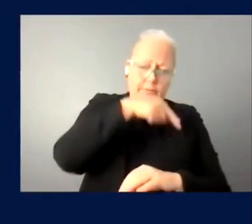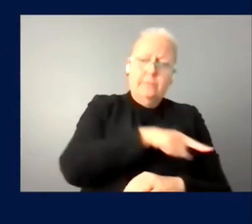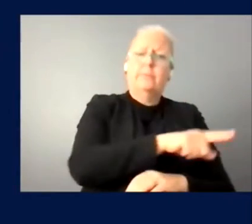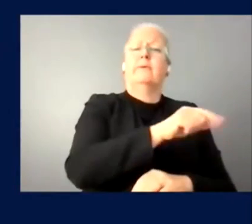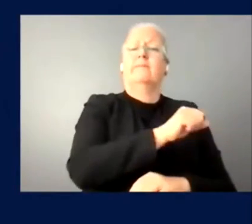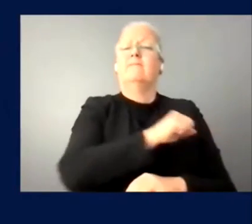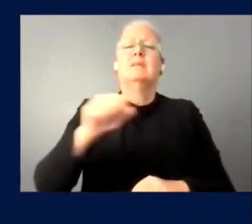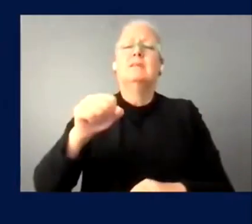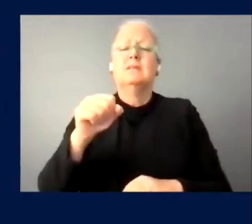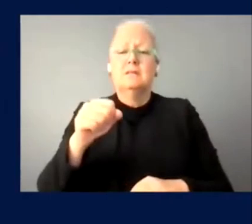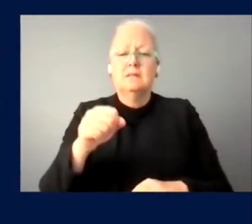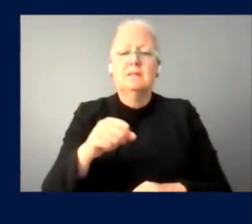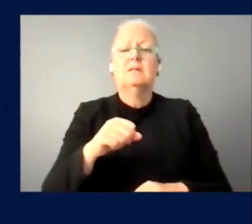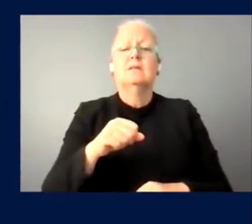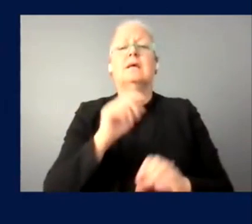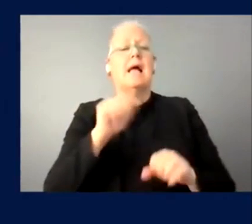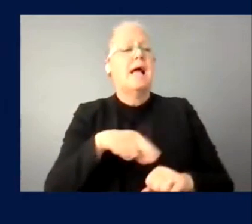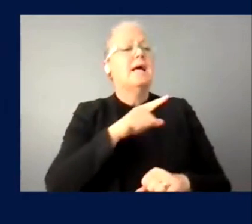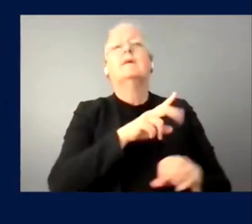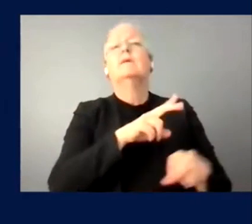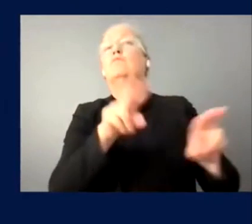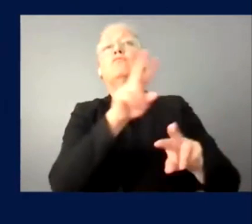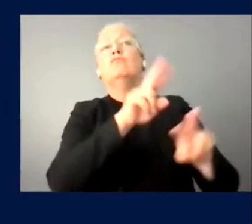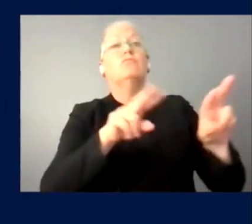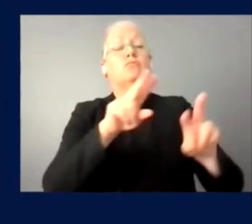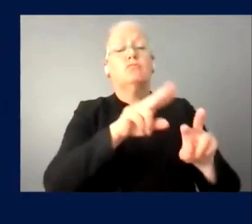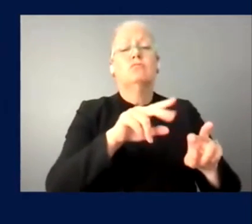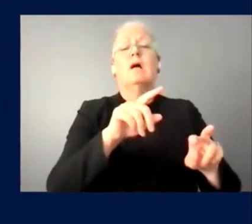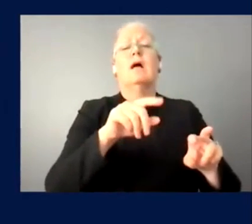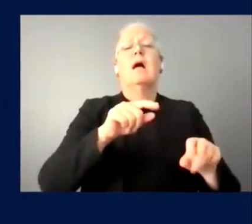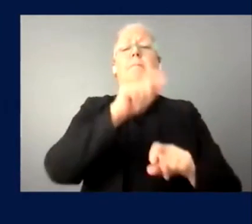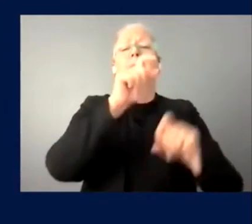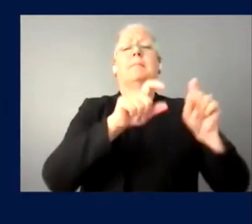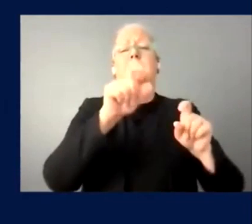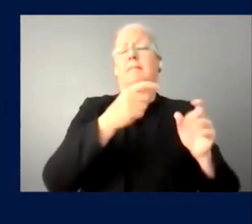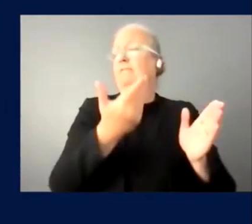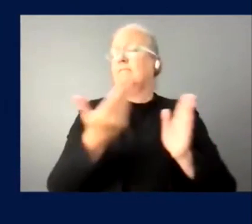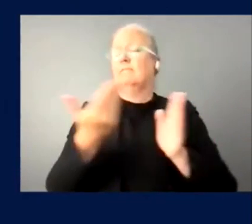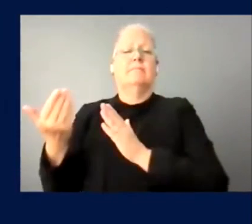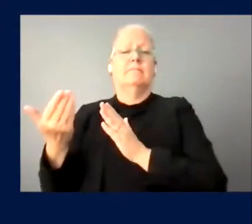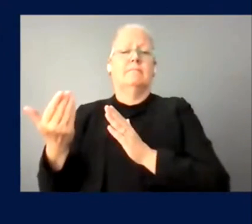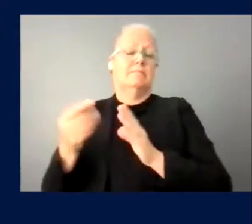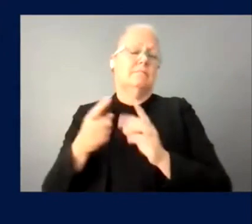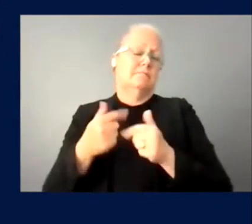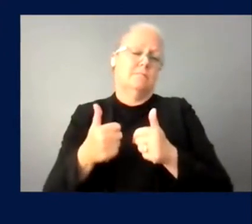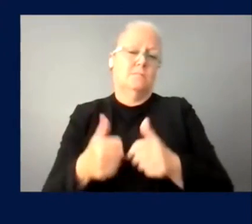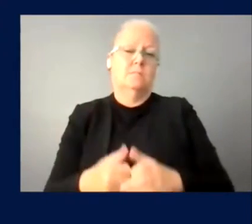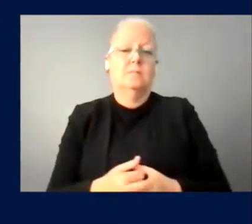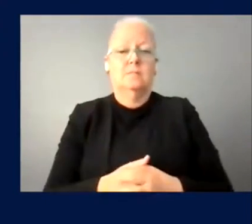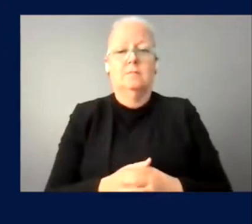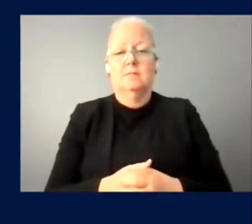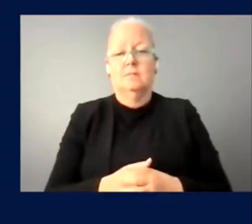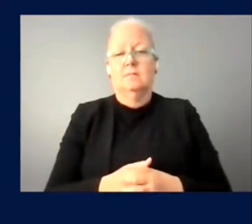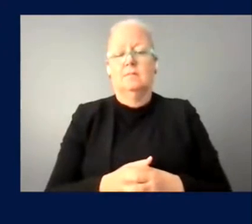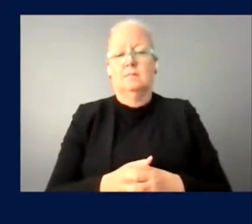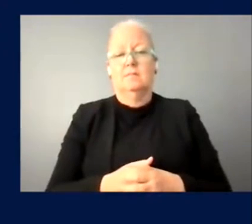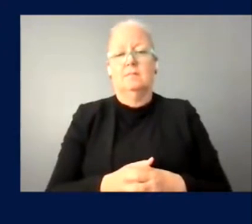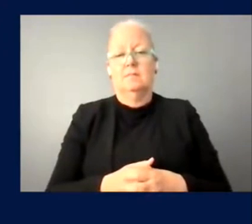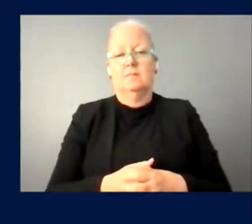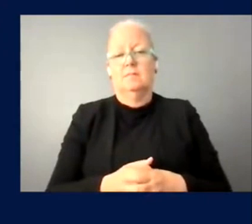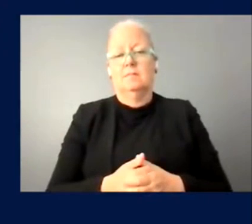you want to see, not the people, not the voices. And it isn't so loud.